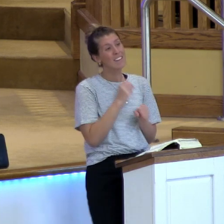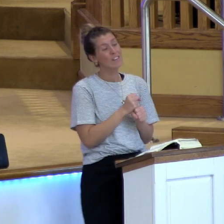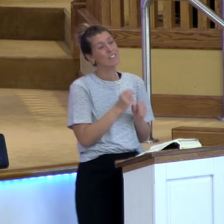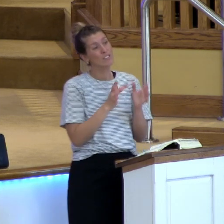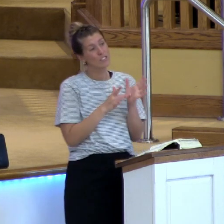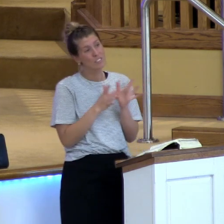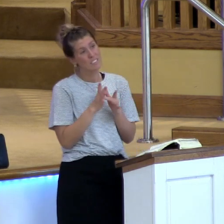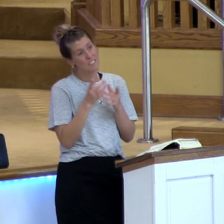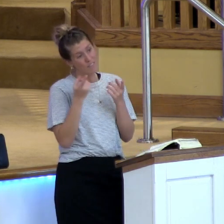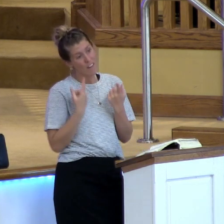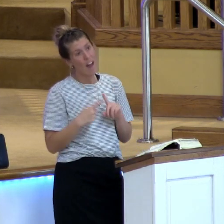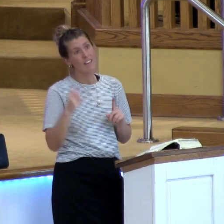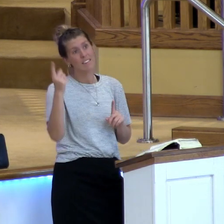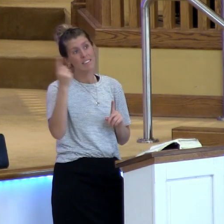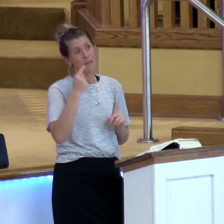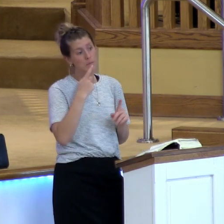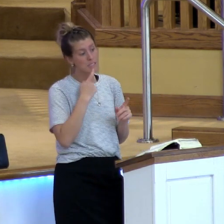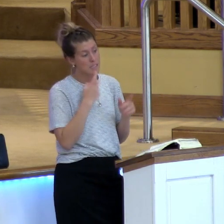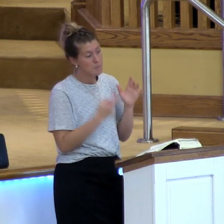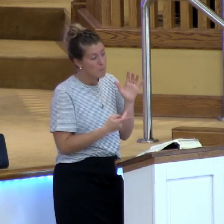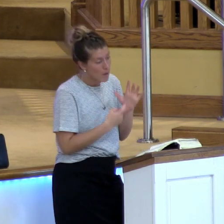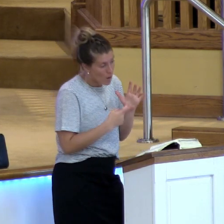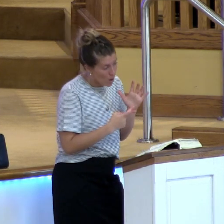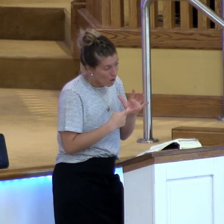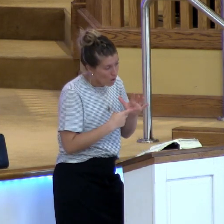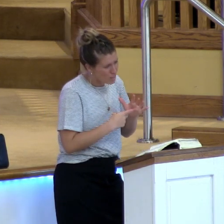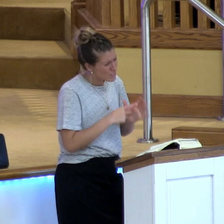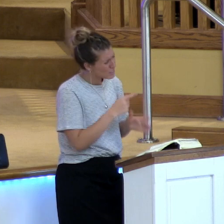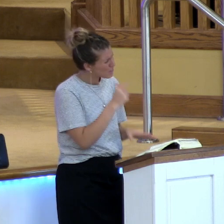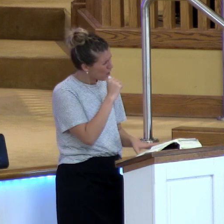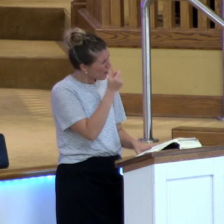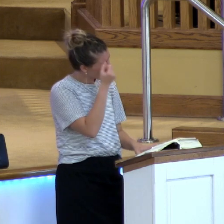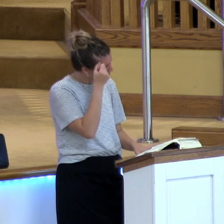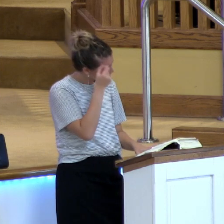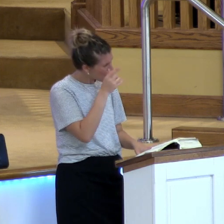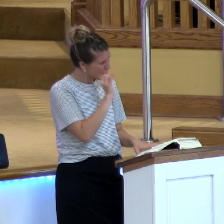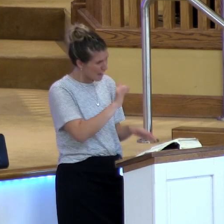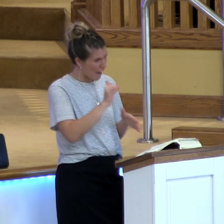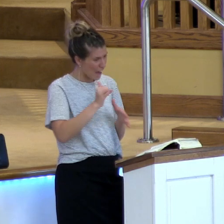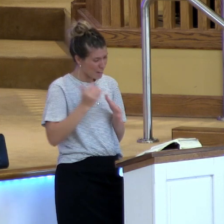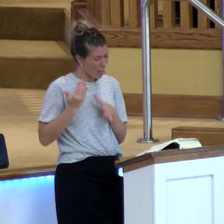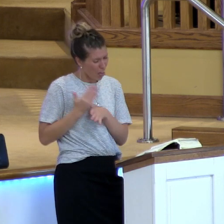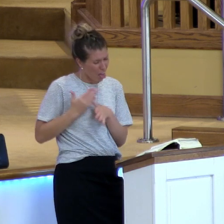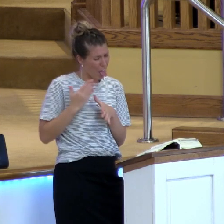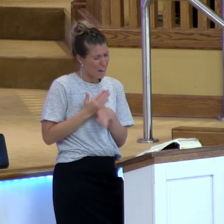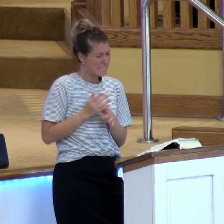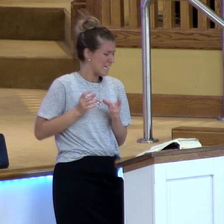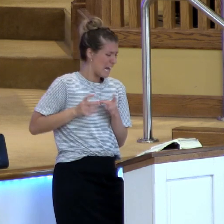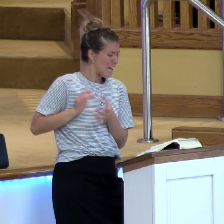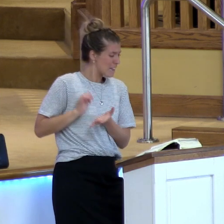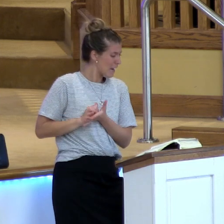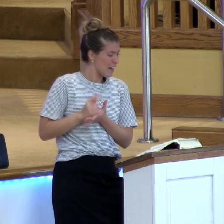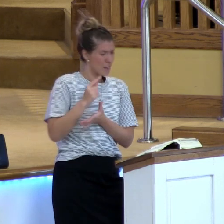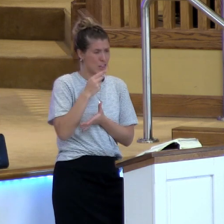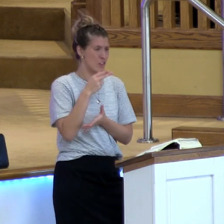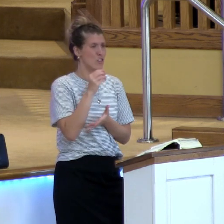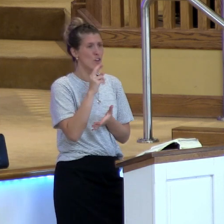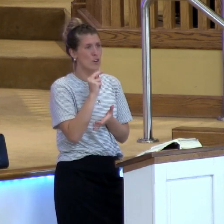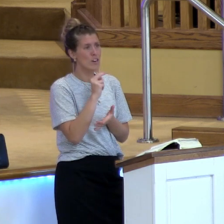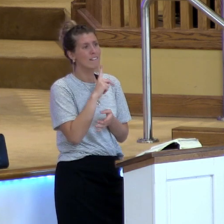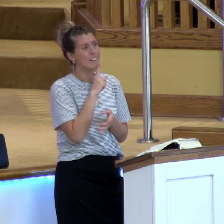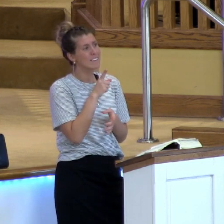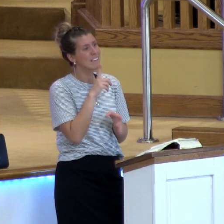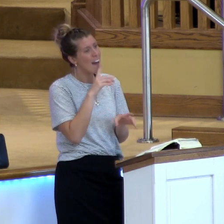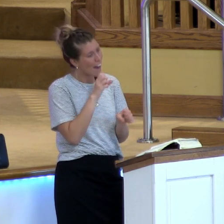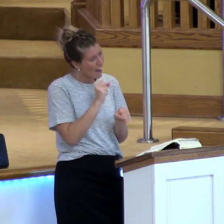Jesus finally comes and says, Paul, don't you understand that thorn that you've grown to despise is the